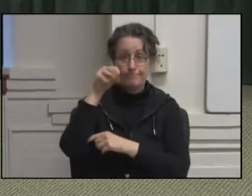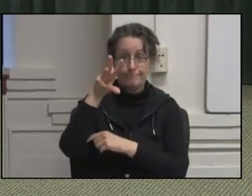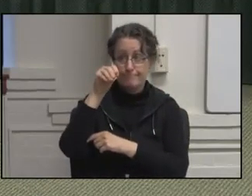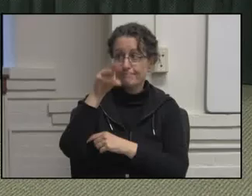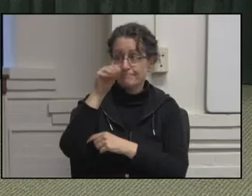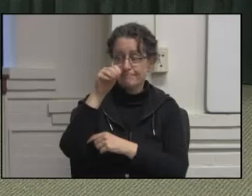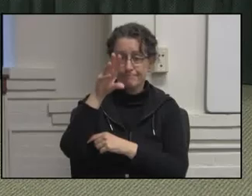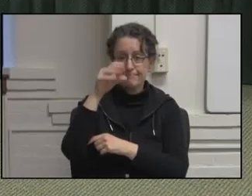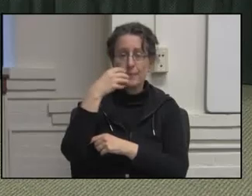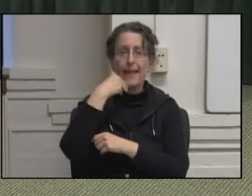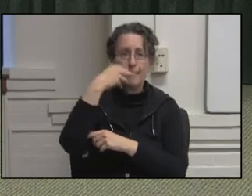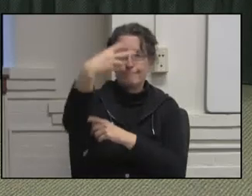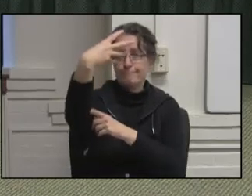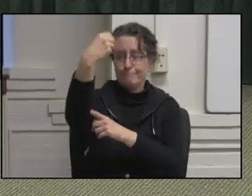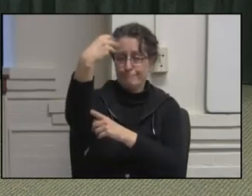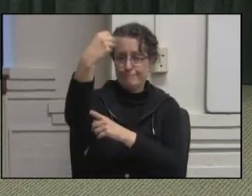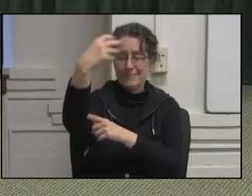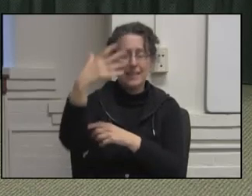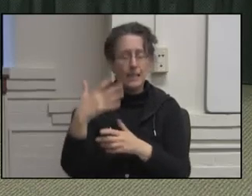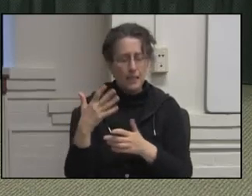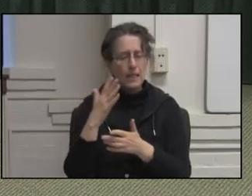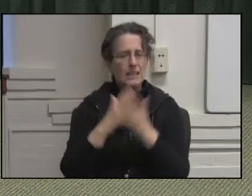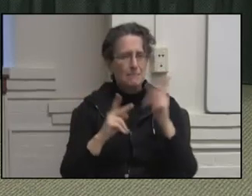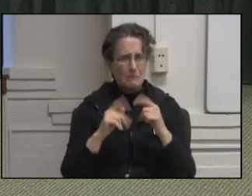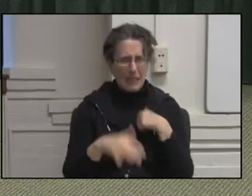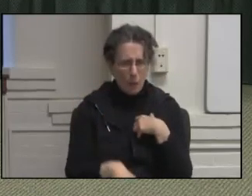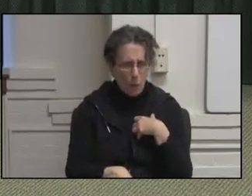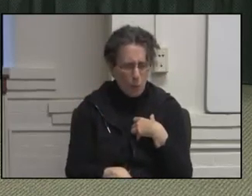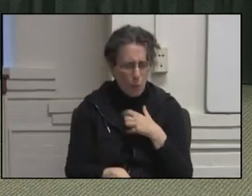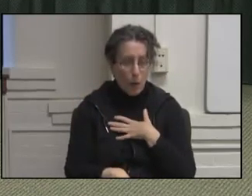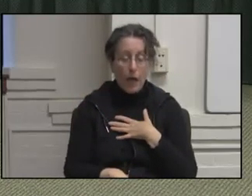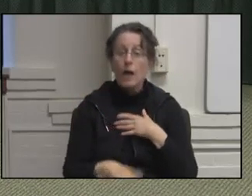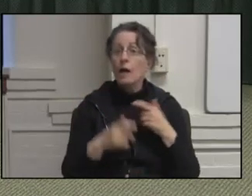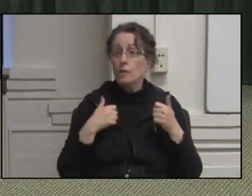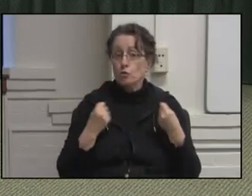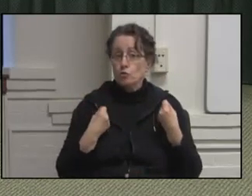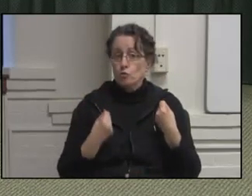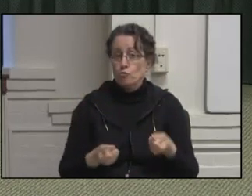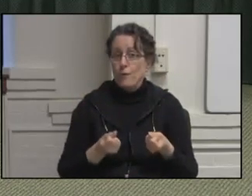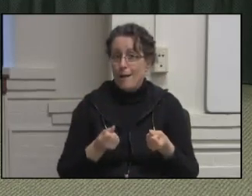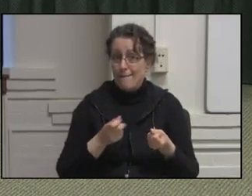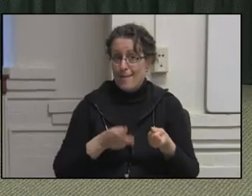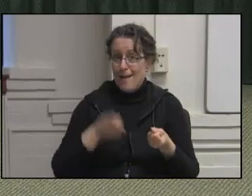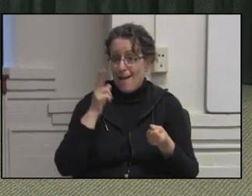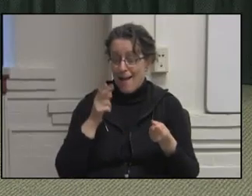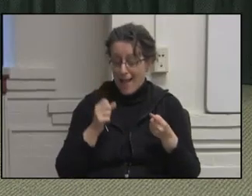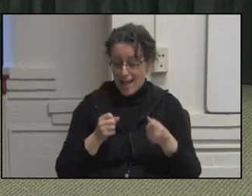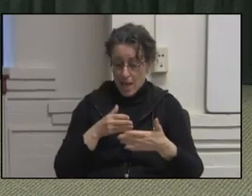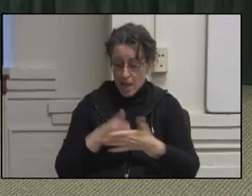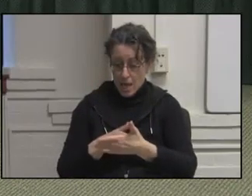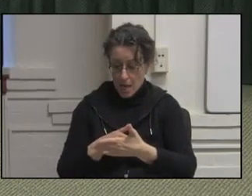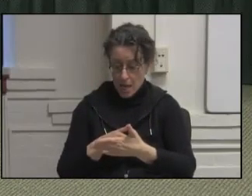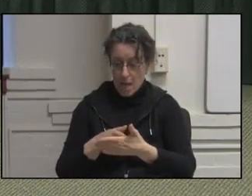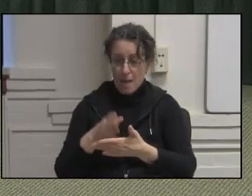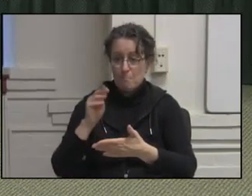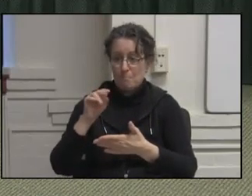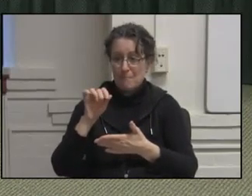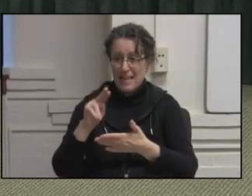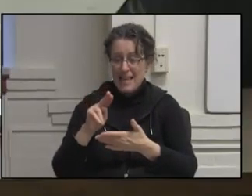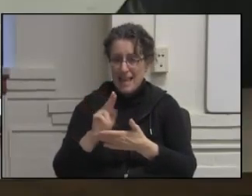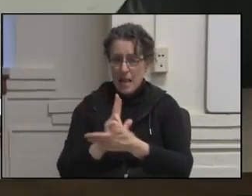people have mentioned to me, it is a little bit tough when you're on high making that left, especially. We're asking for all